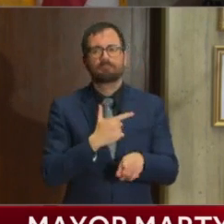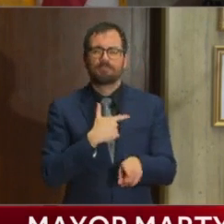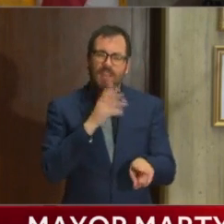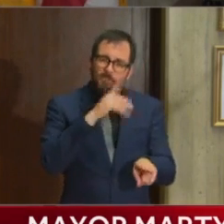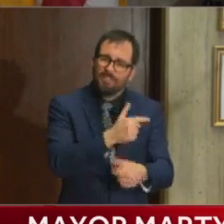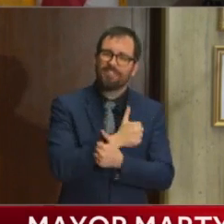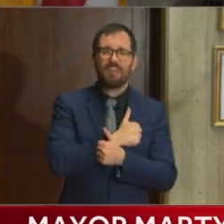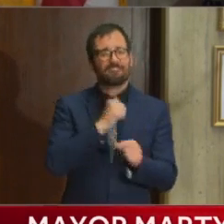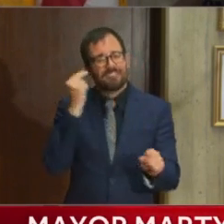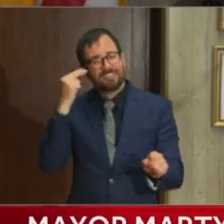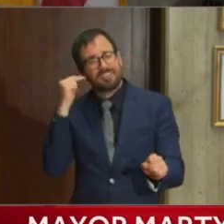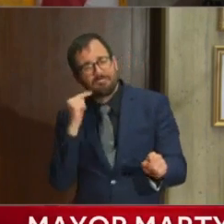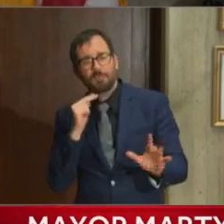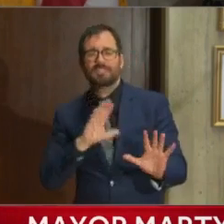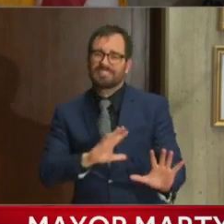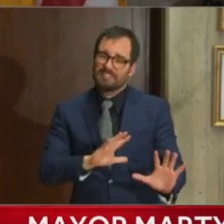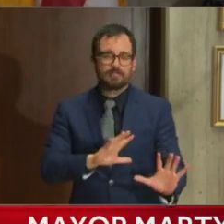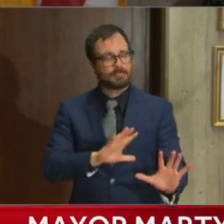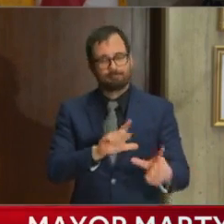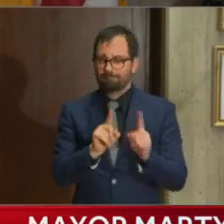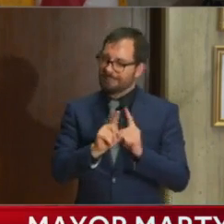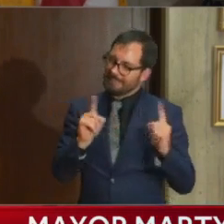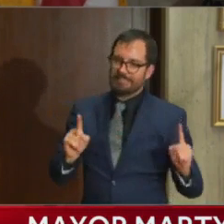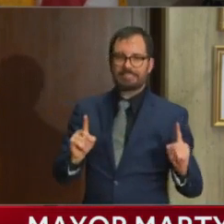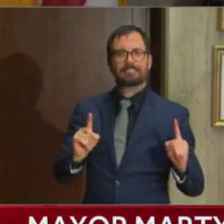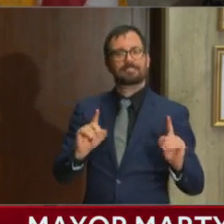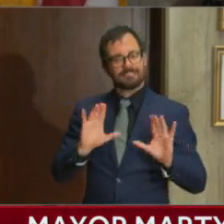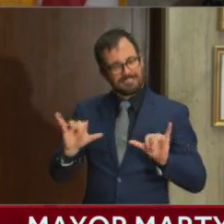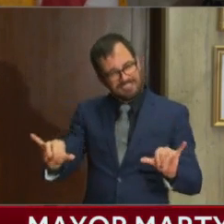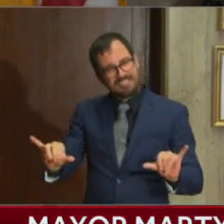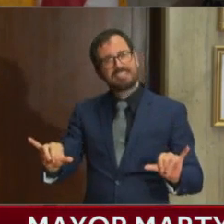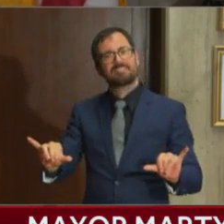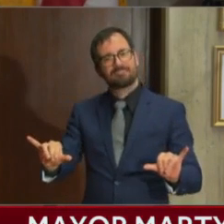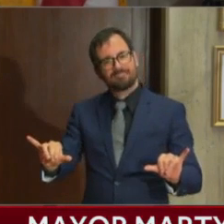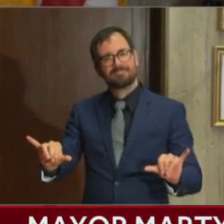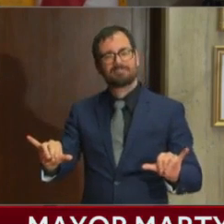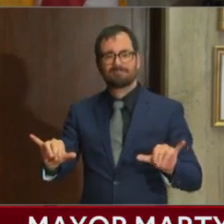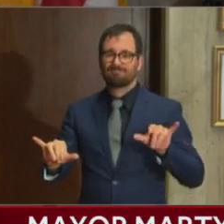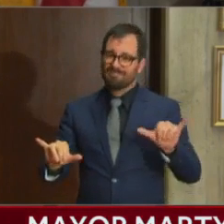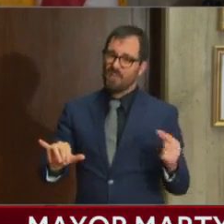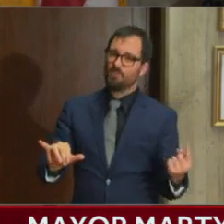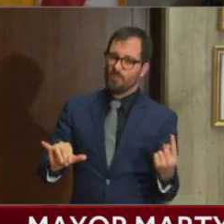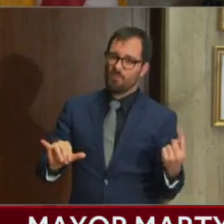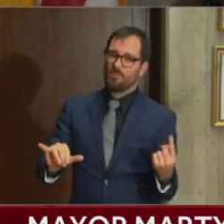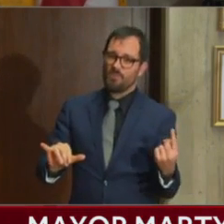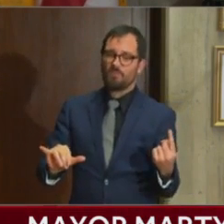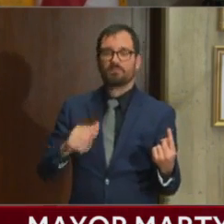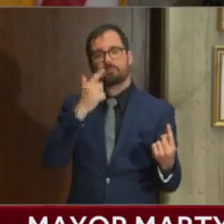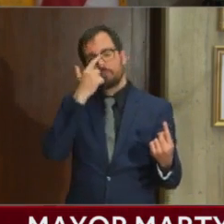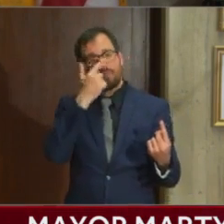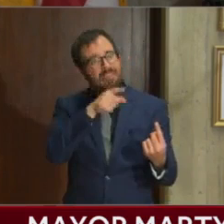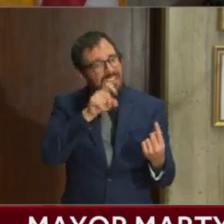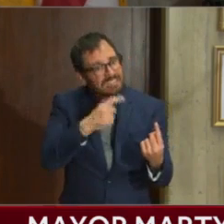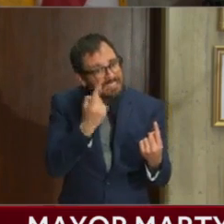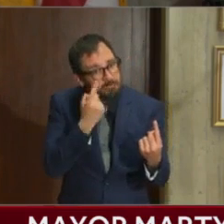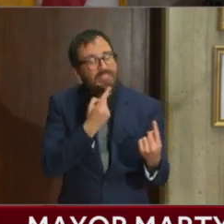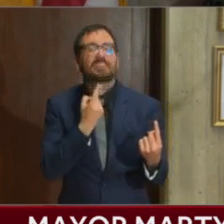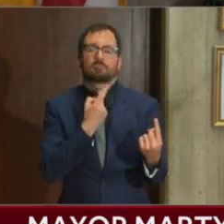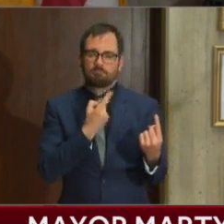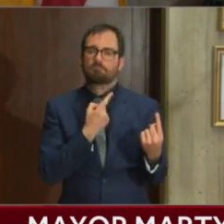people. If you need anything from the store, we'll pick it up for you." She is going to miss the company of family and friends for